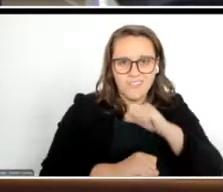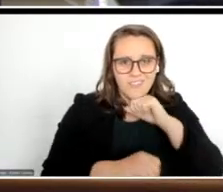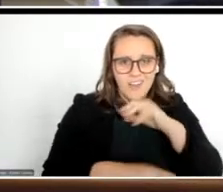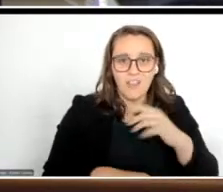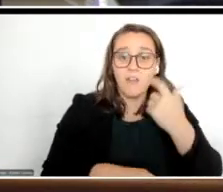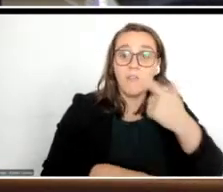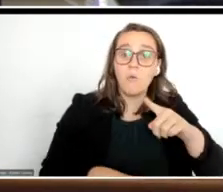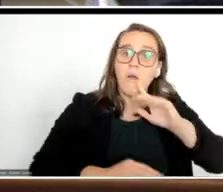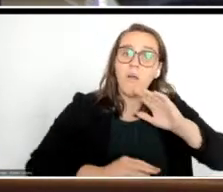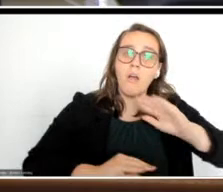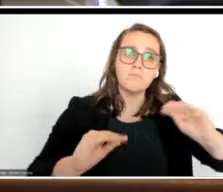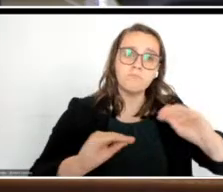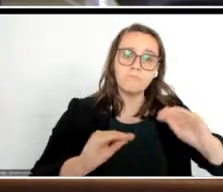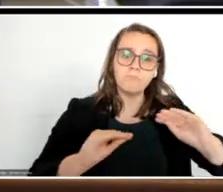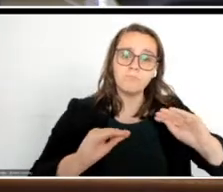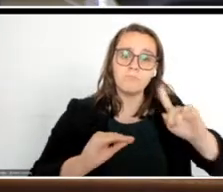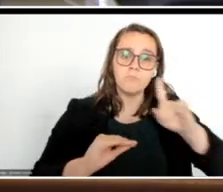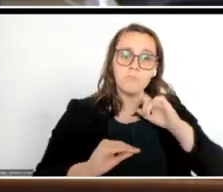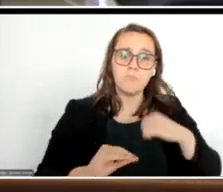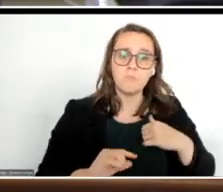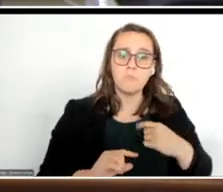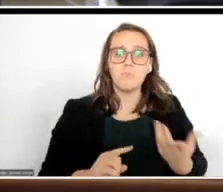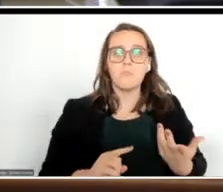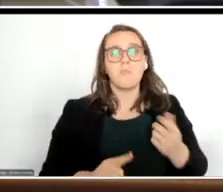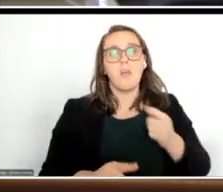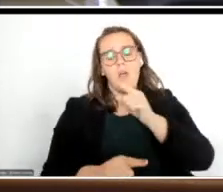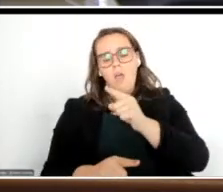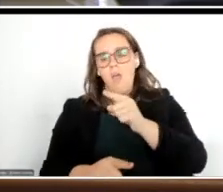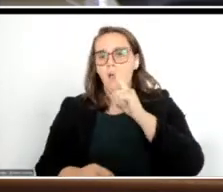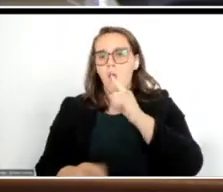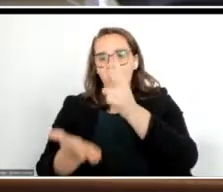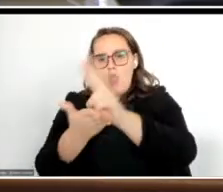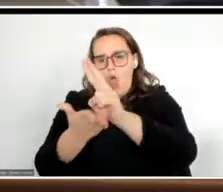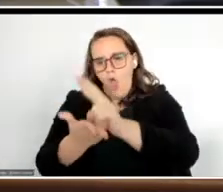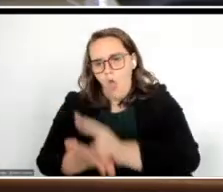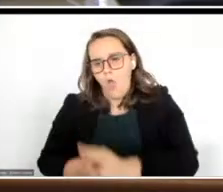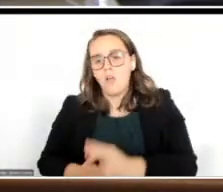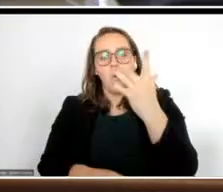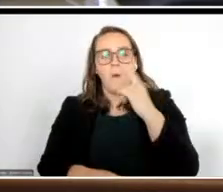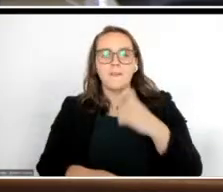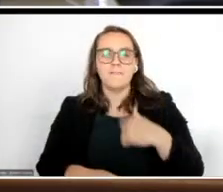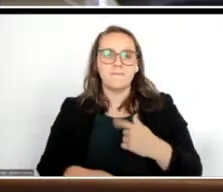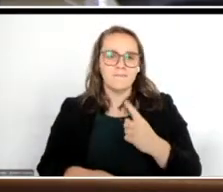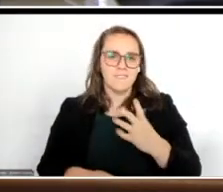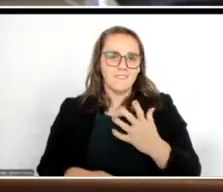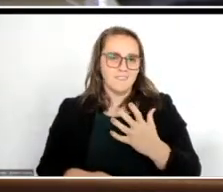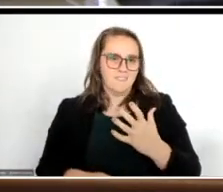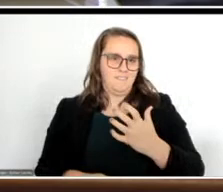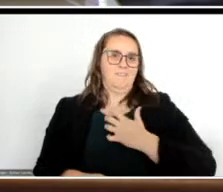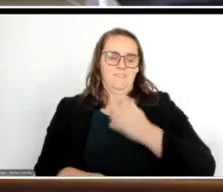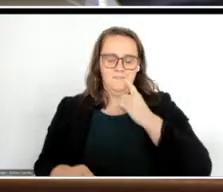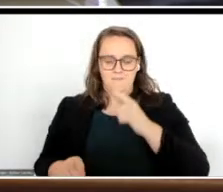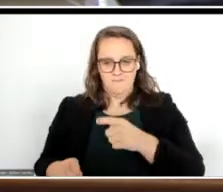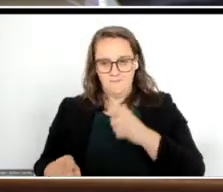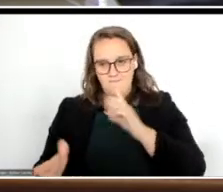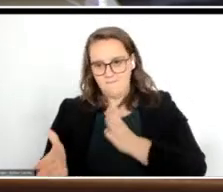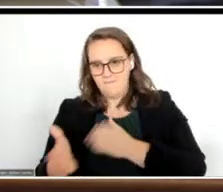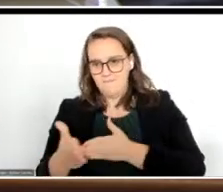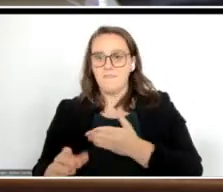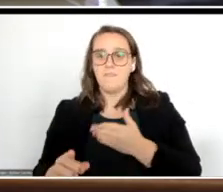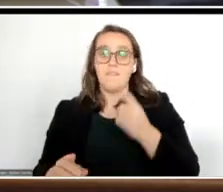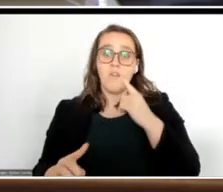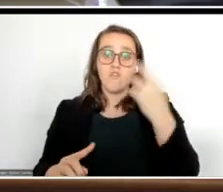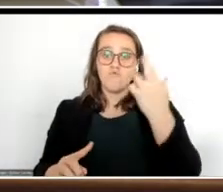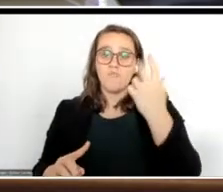sufficient evidence of fraud or irregularities. In fact, they were baseless, as judges repeatedly recognized. In